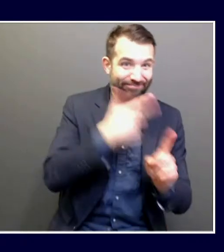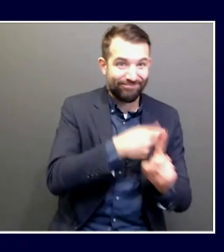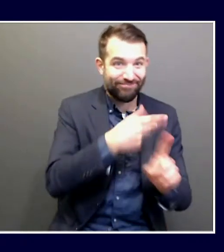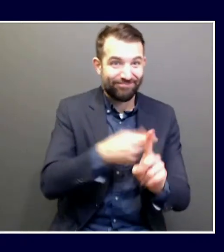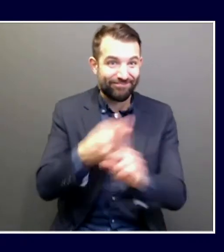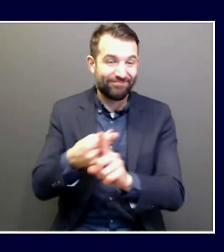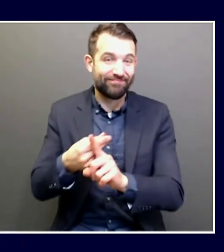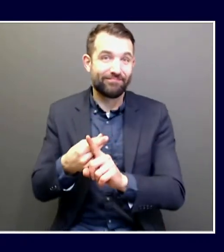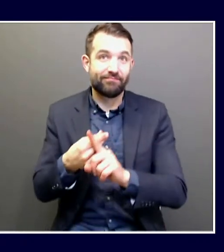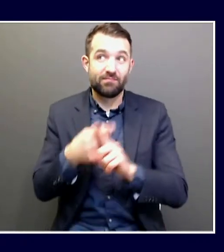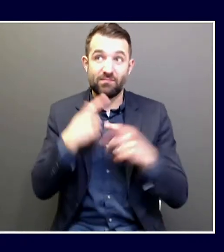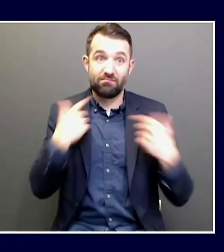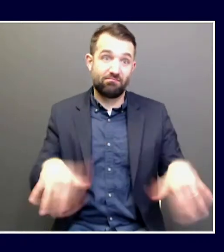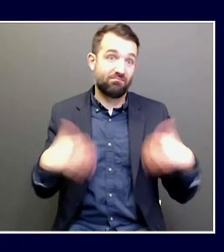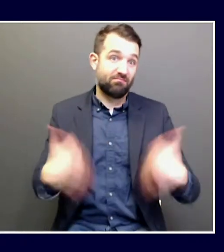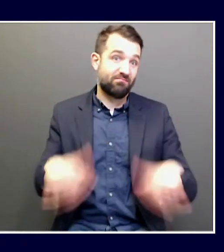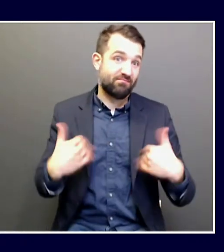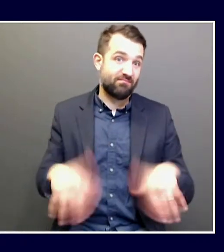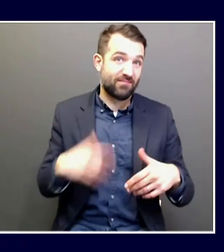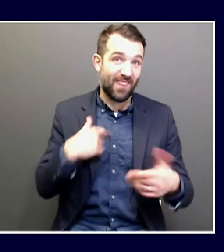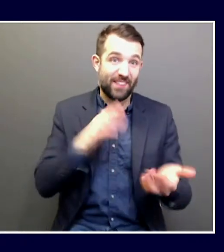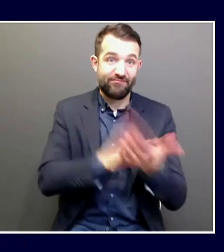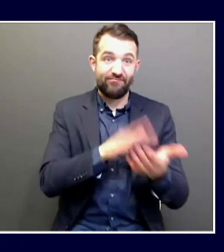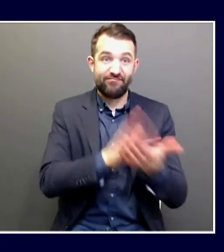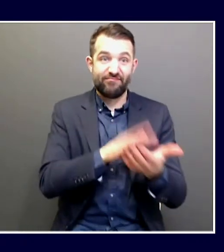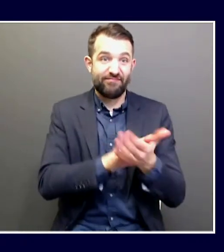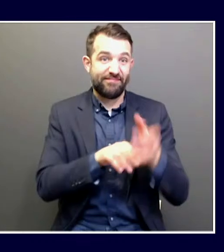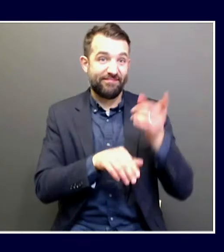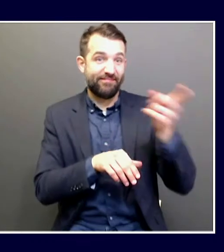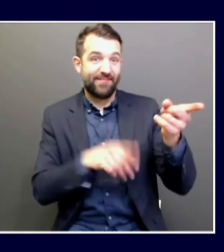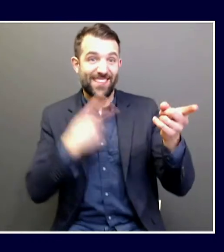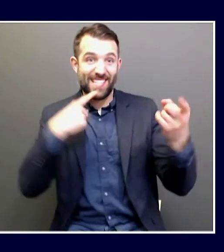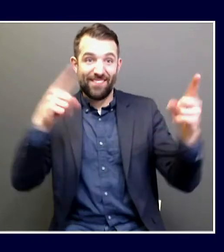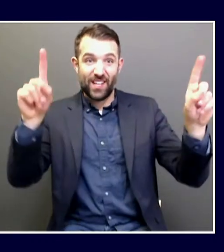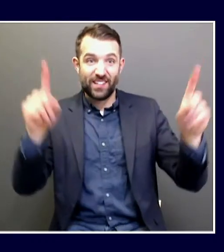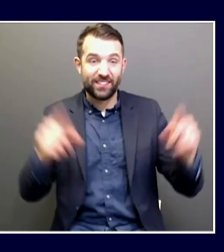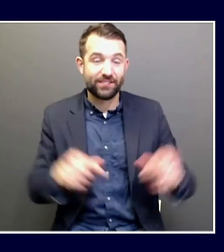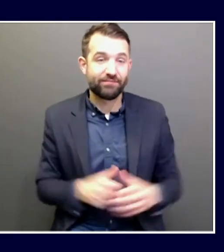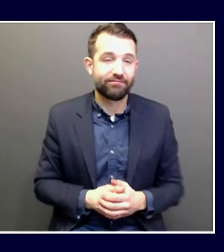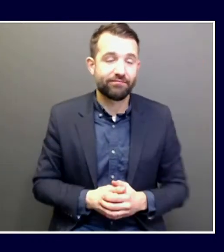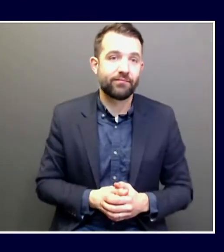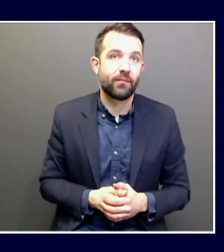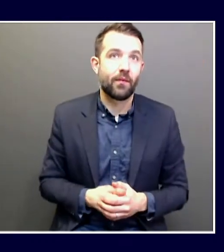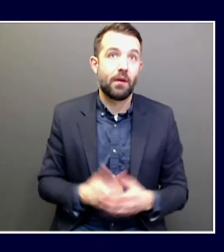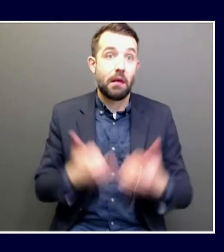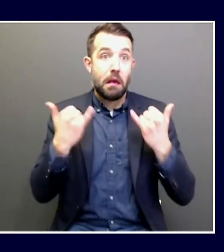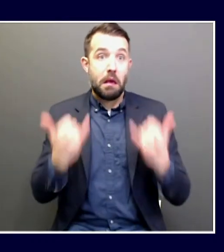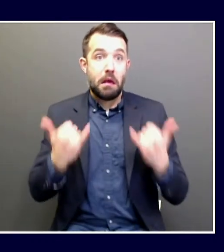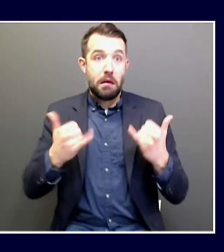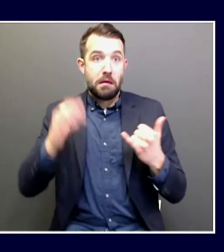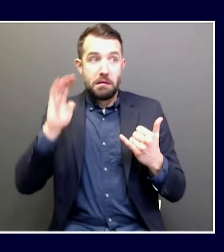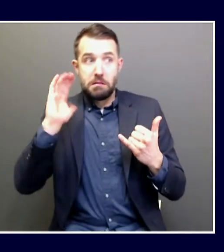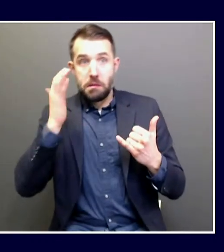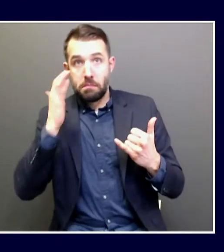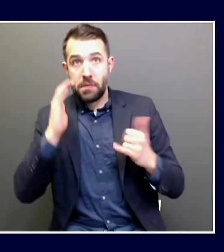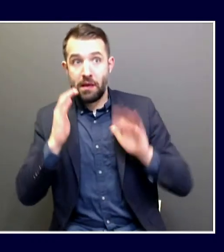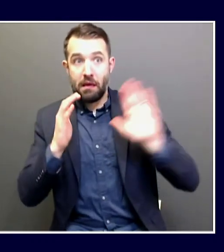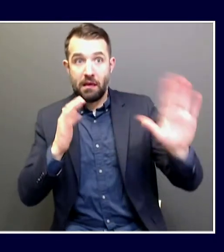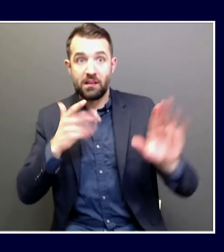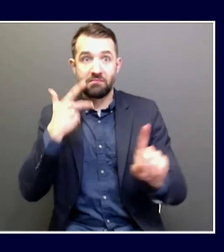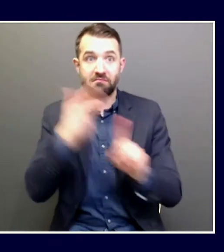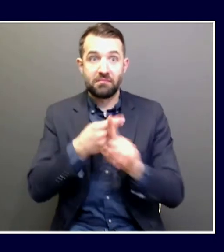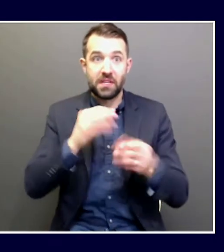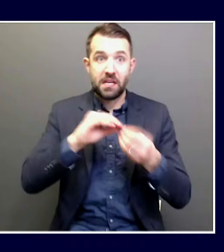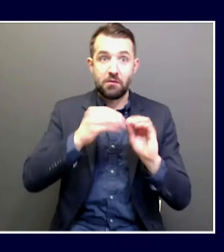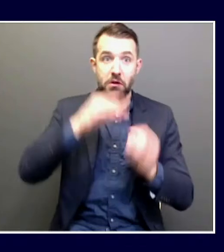a towering accomplishment. However, having met that demand, we've seen vaccination rates fall, as I